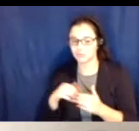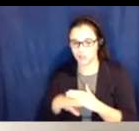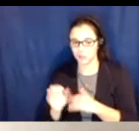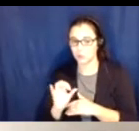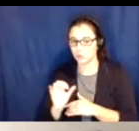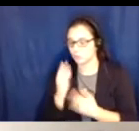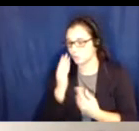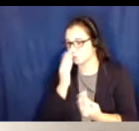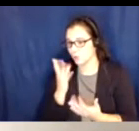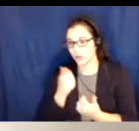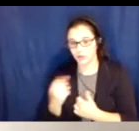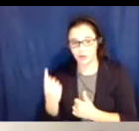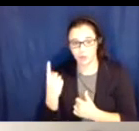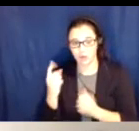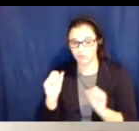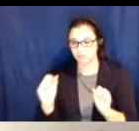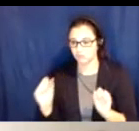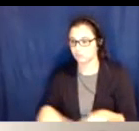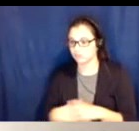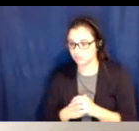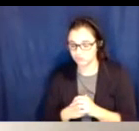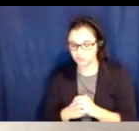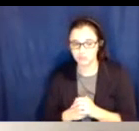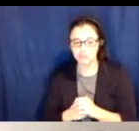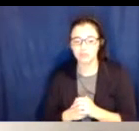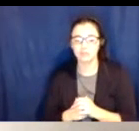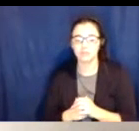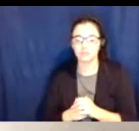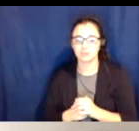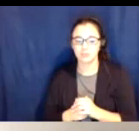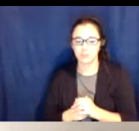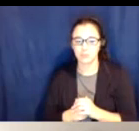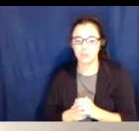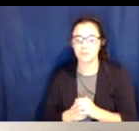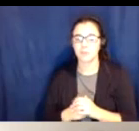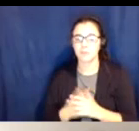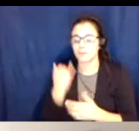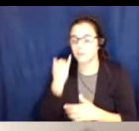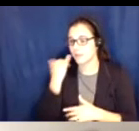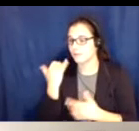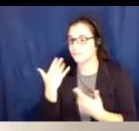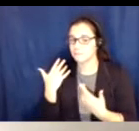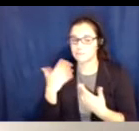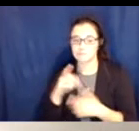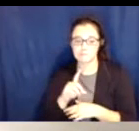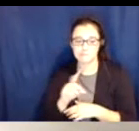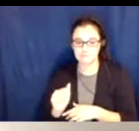care. Anybody can enter. Able-bodied, disabled-bodied,